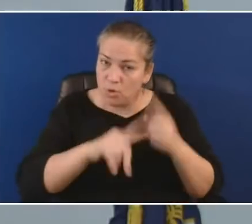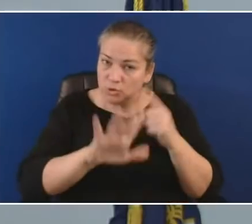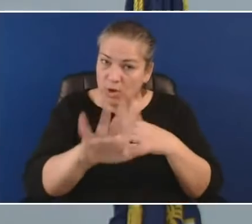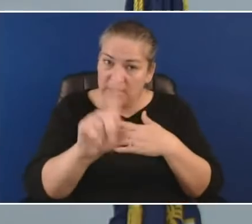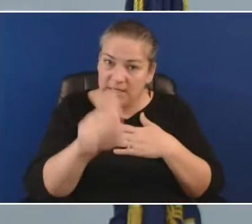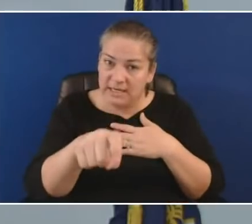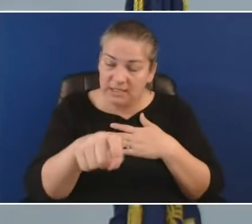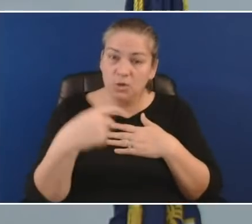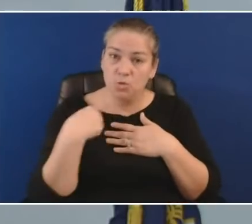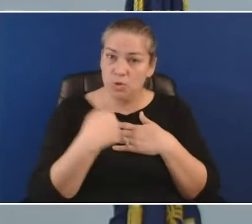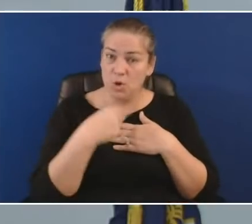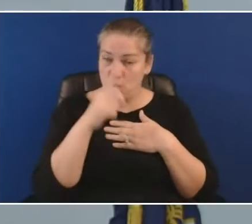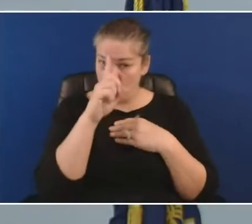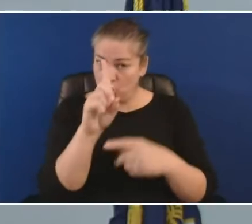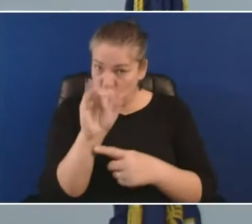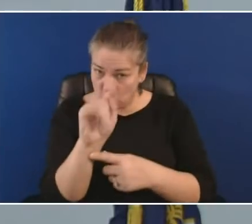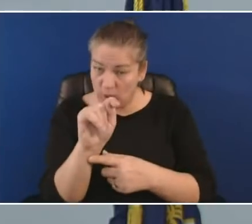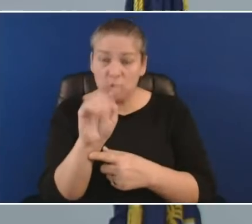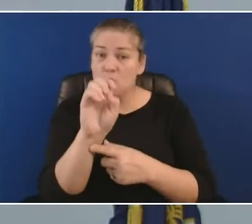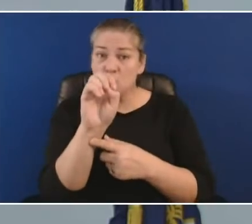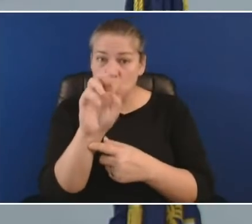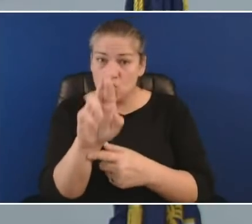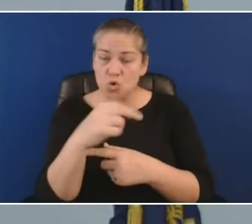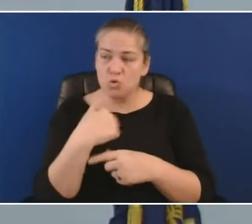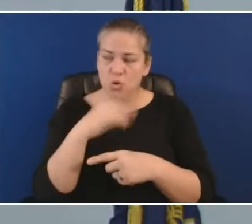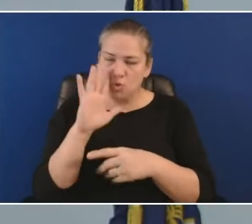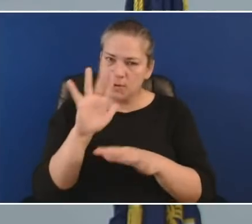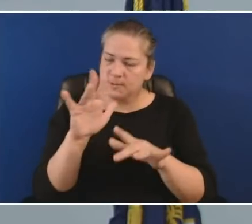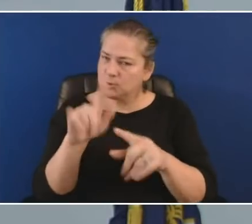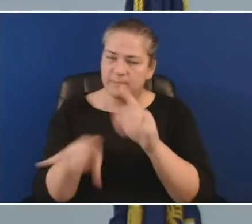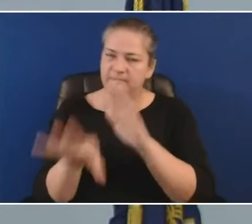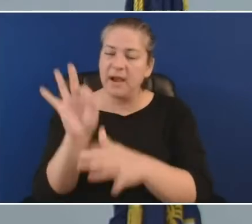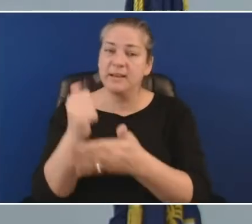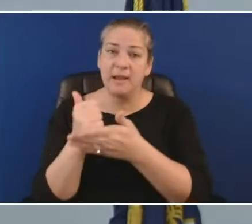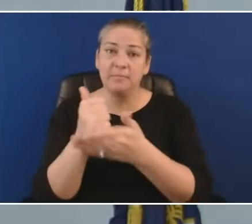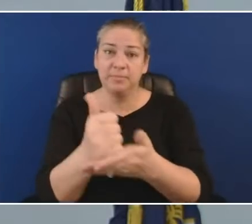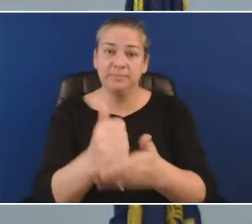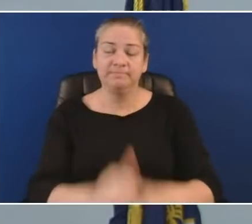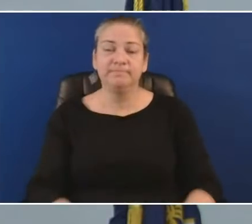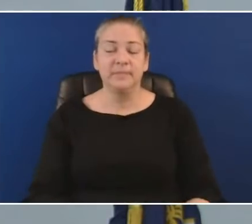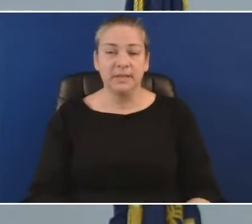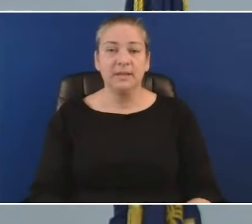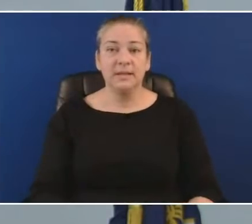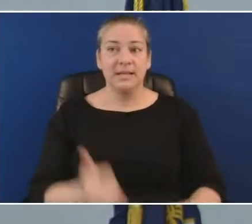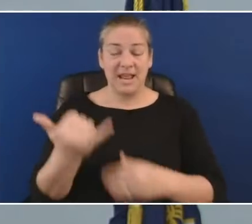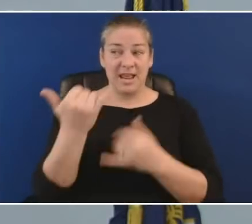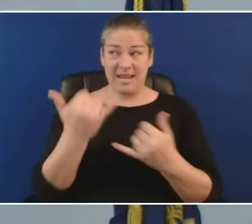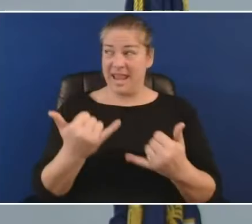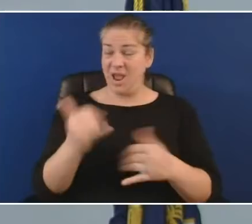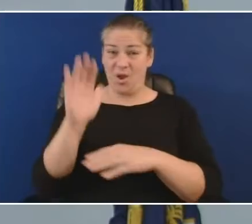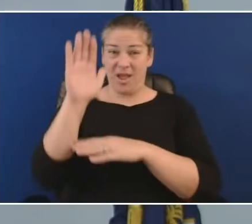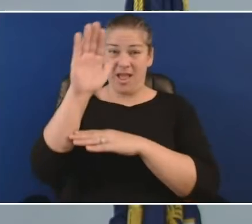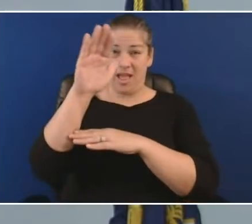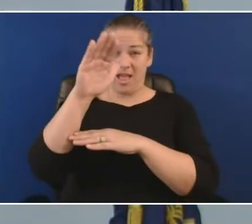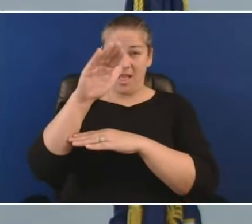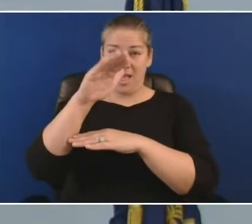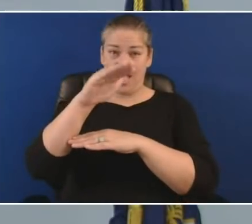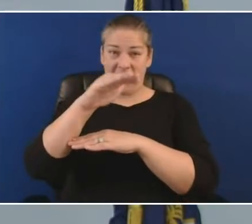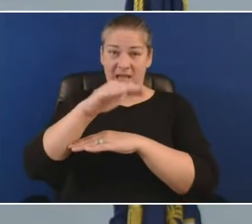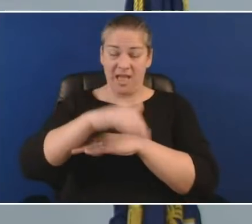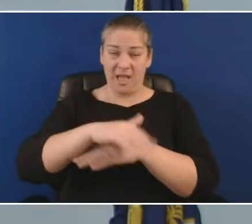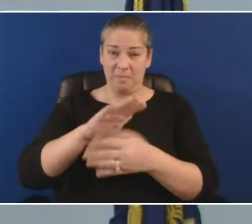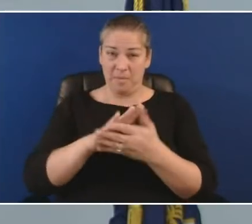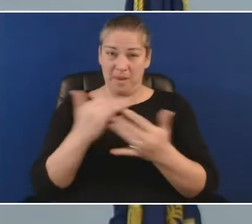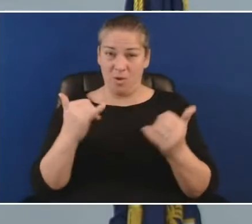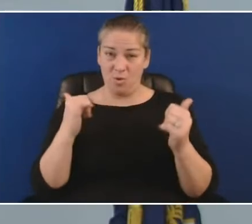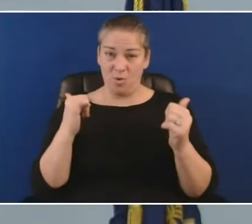them or we will go out and get them. It's getting close to night. It's getting cold. It's going to be a tough night for a lot of